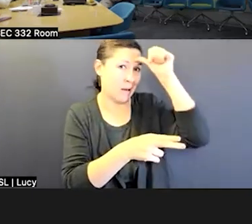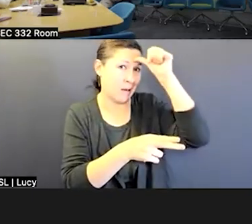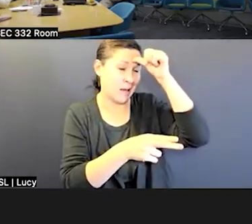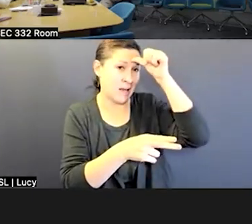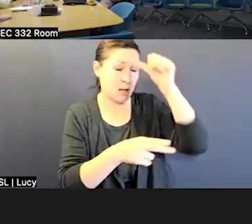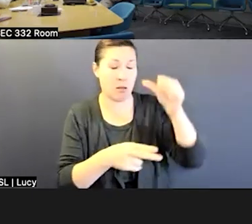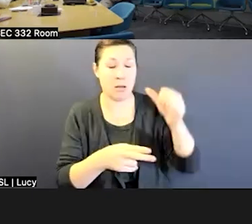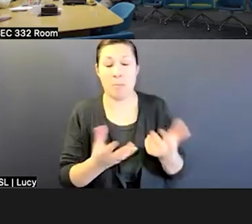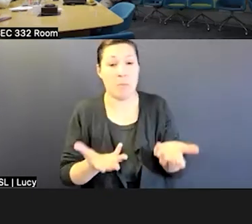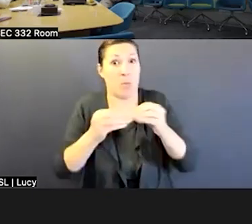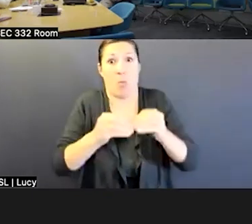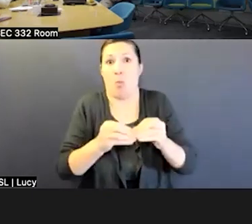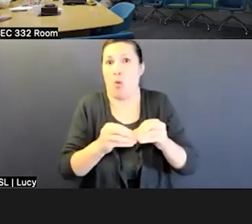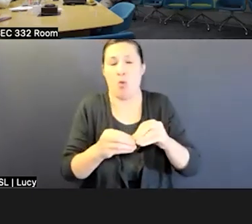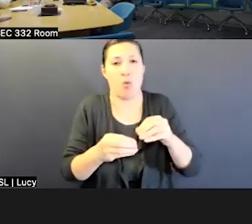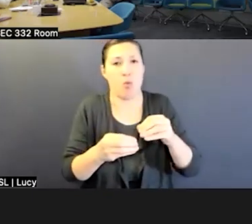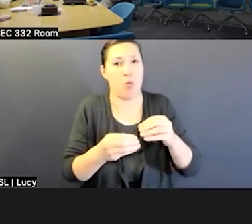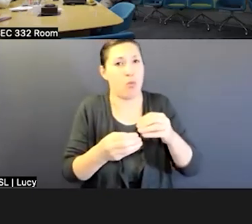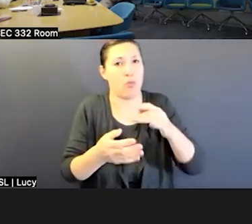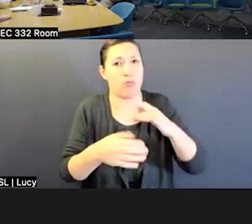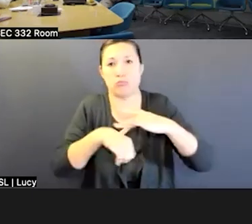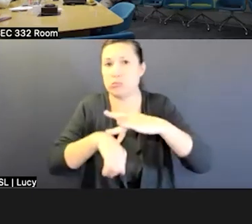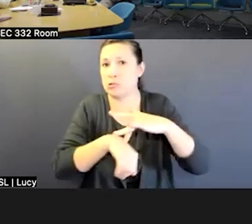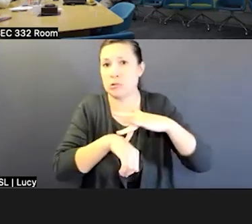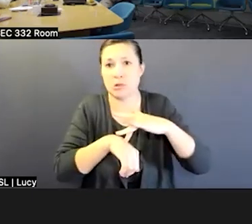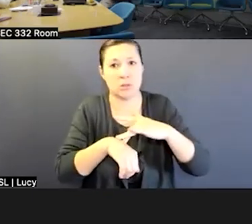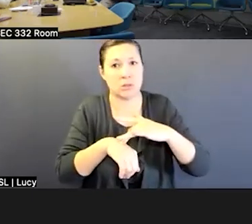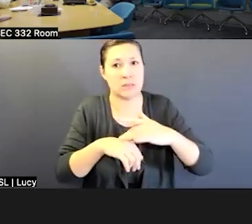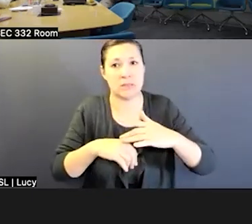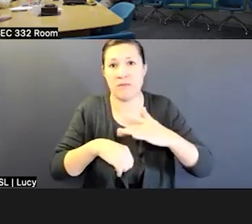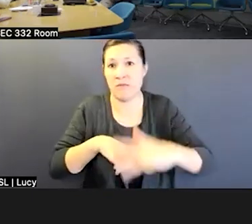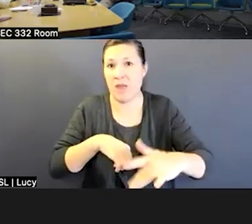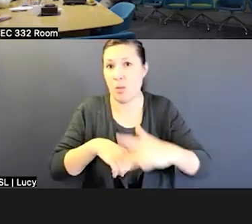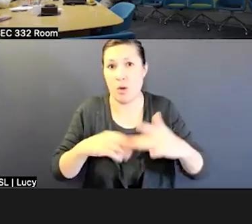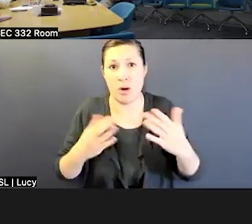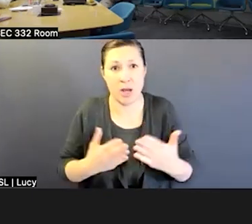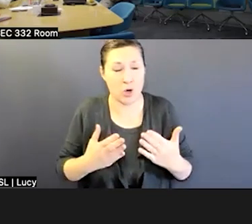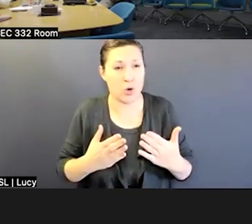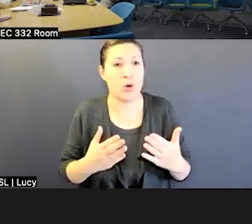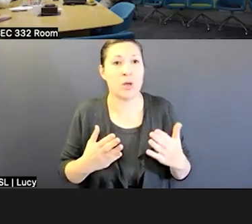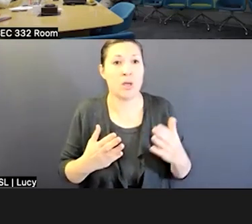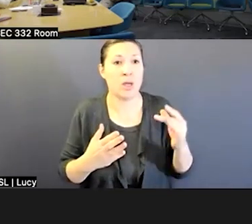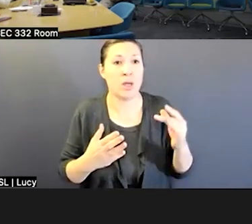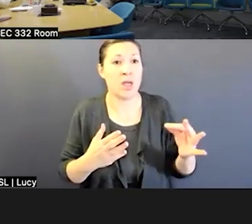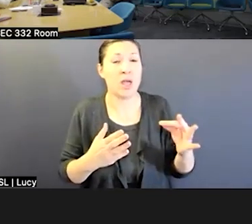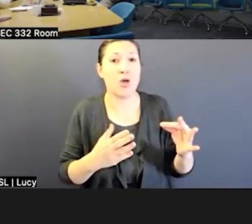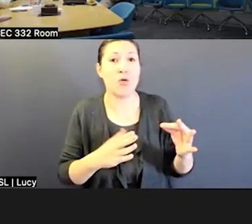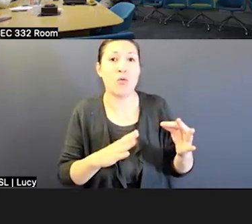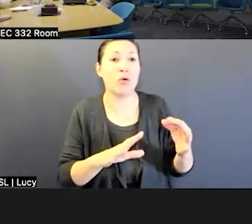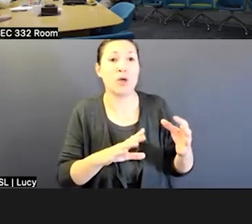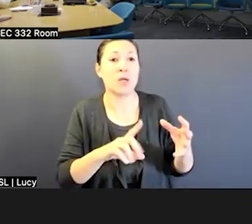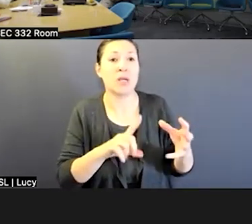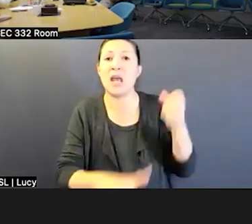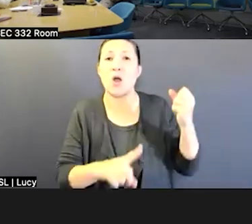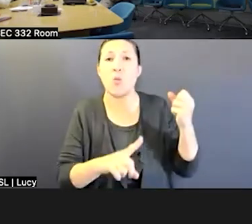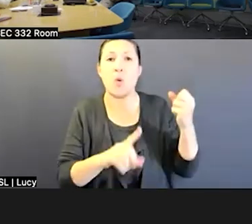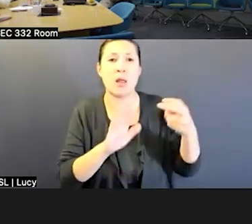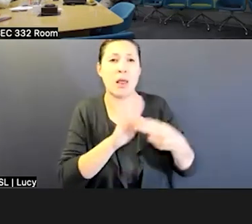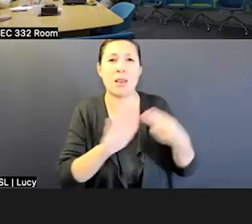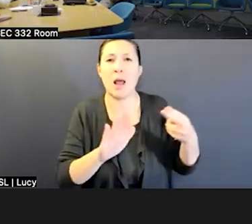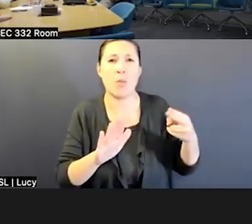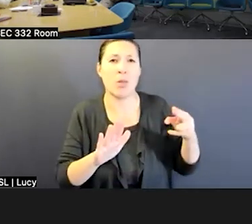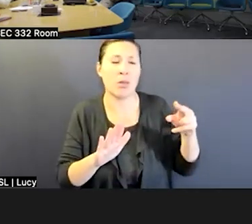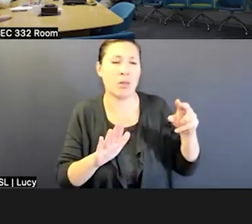that are available. So if you take that away, what I'm wondering is, how do you